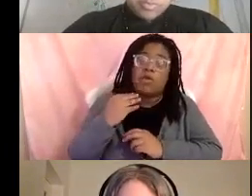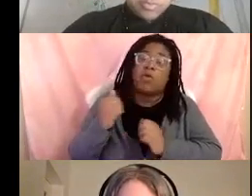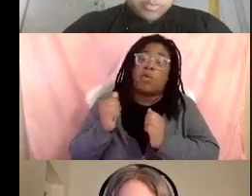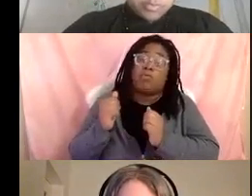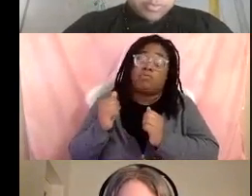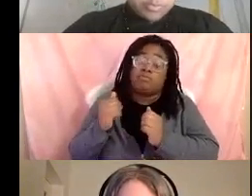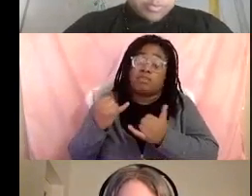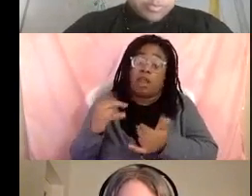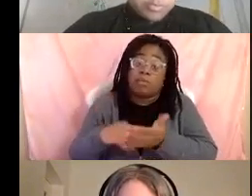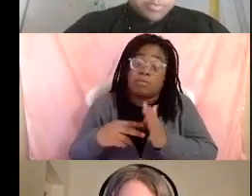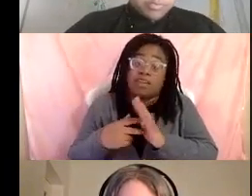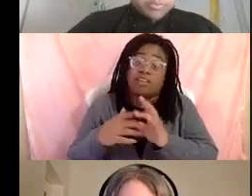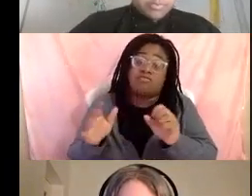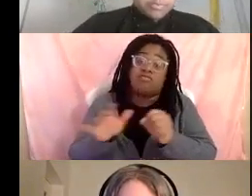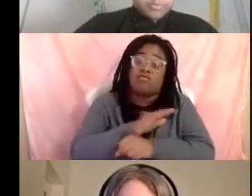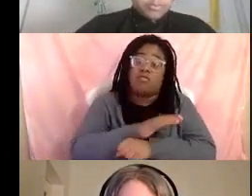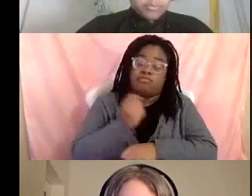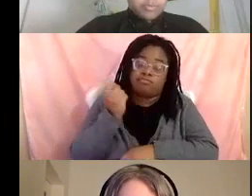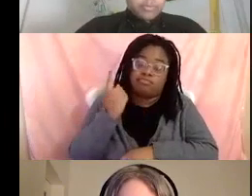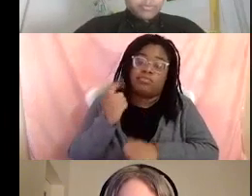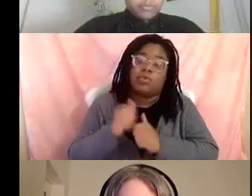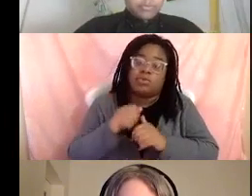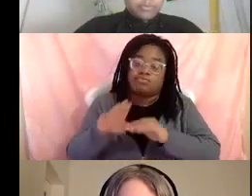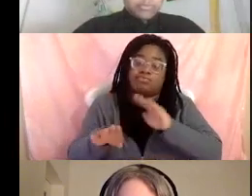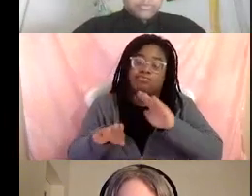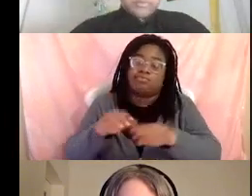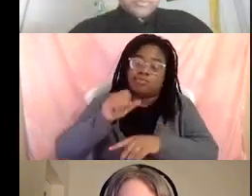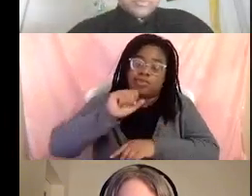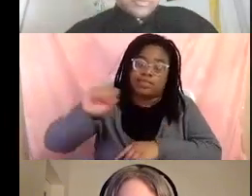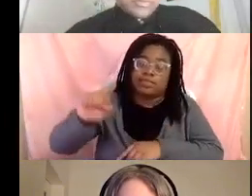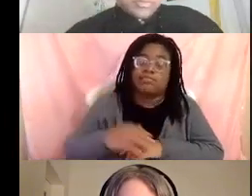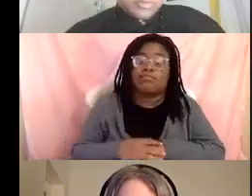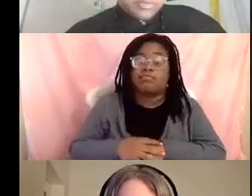of existence. Wow.